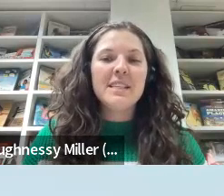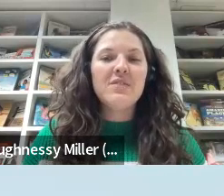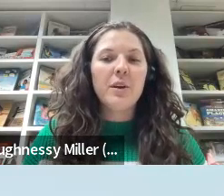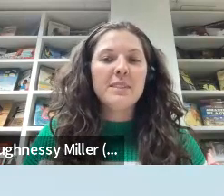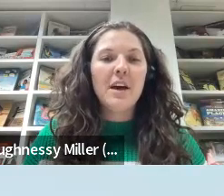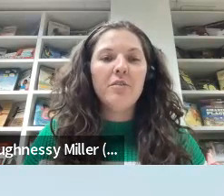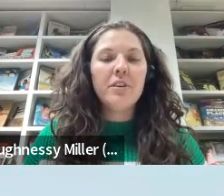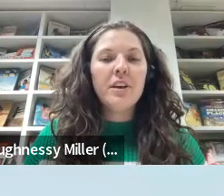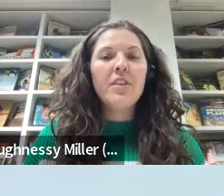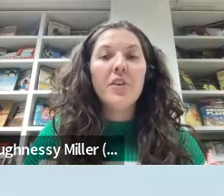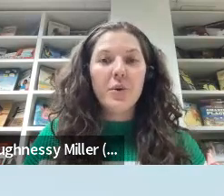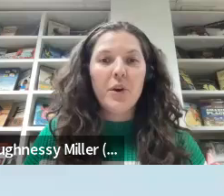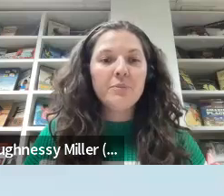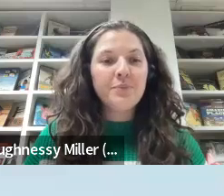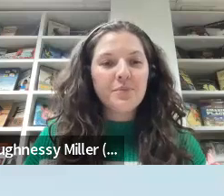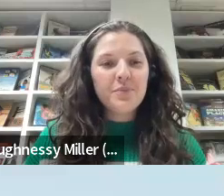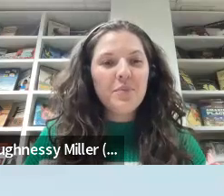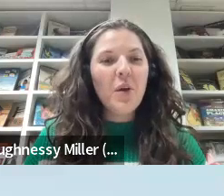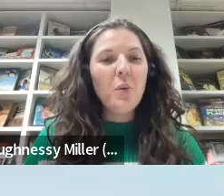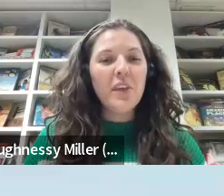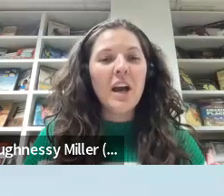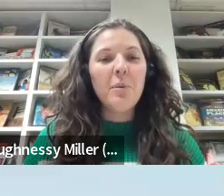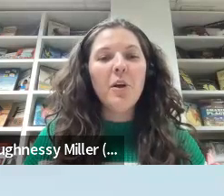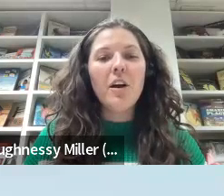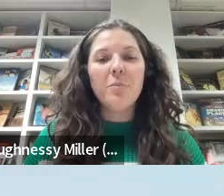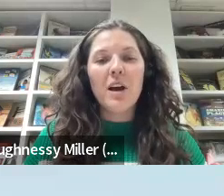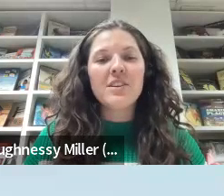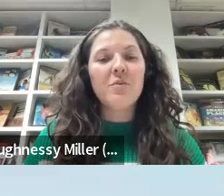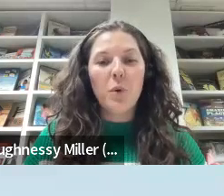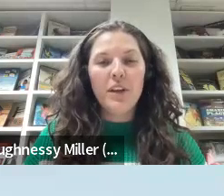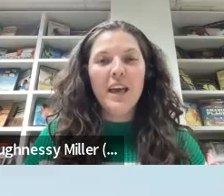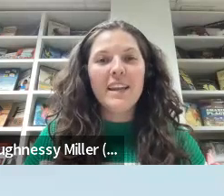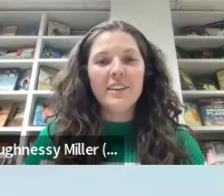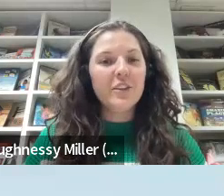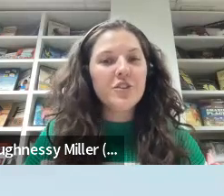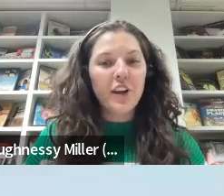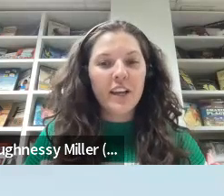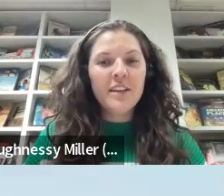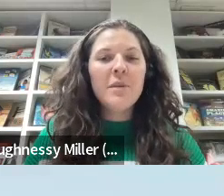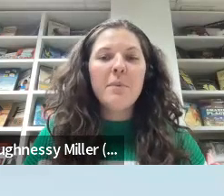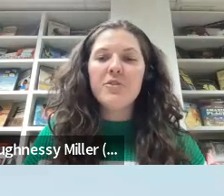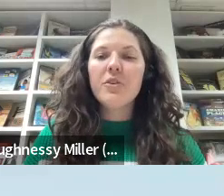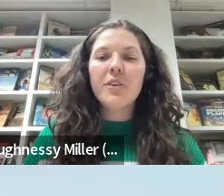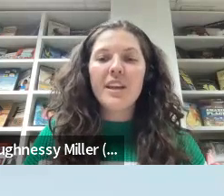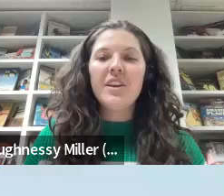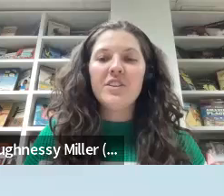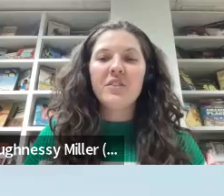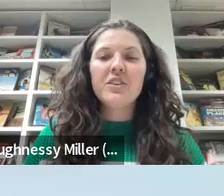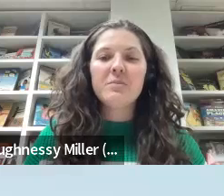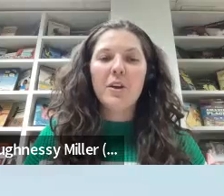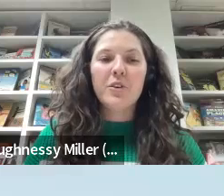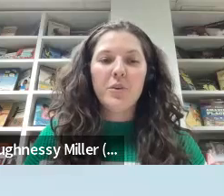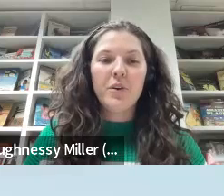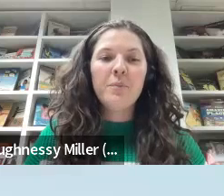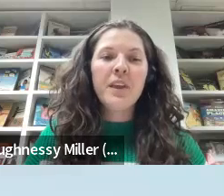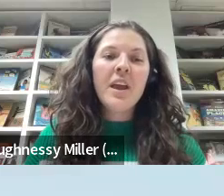into business for himself, the yo-yo. With a couple of blocks of wood and a little string, Pedro created his